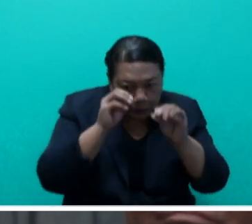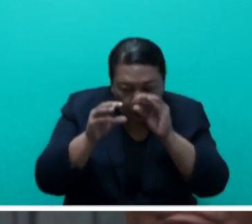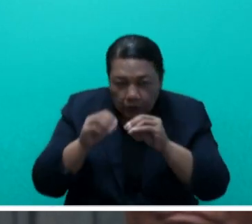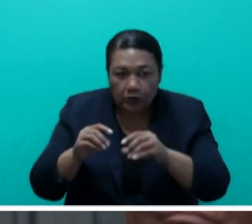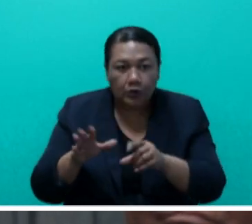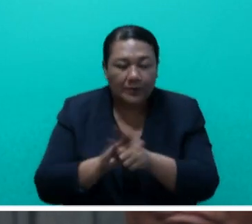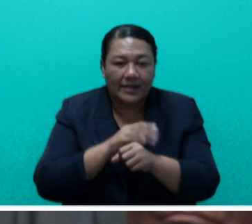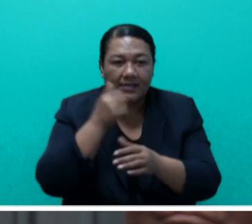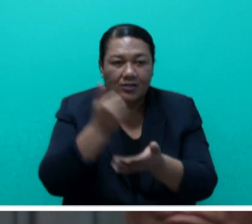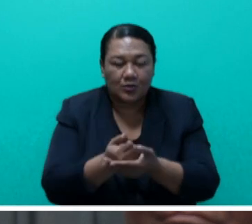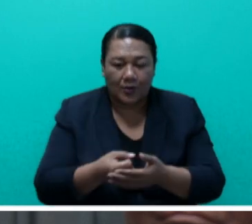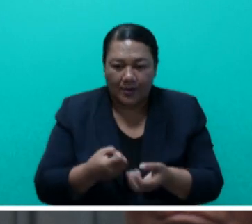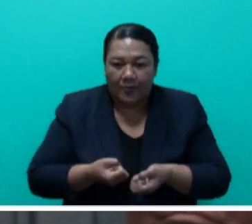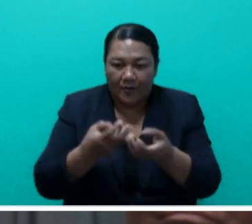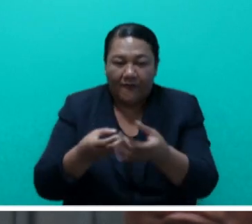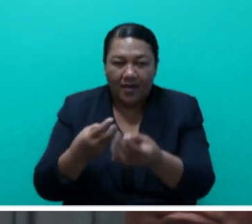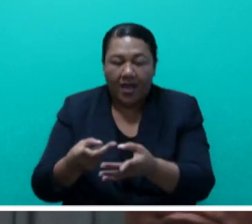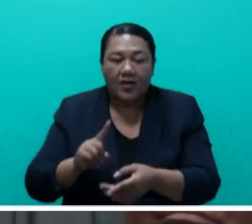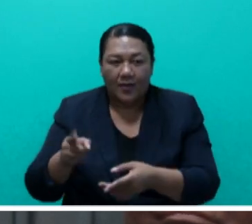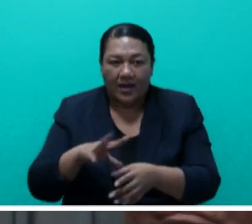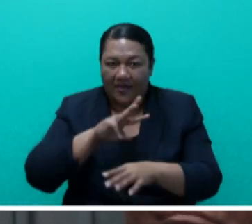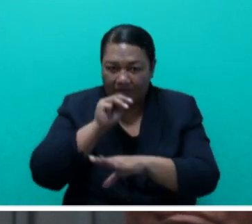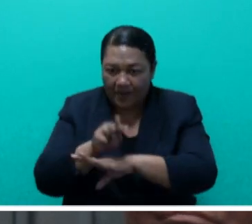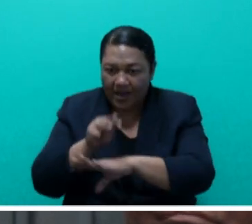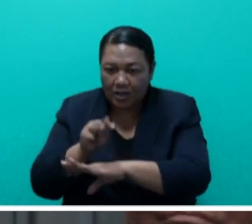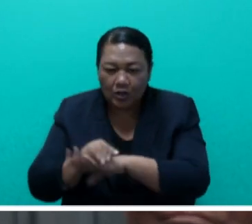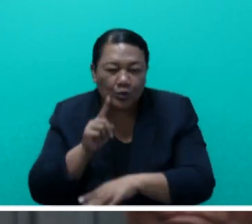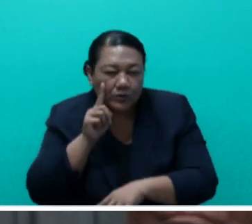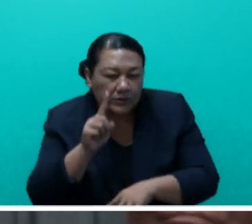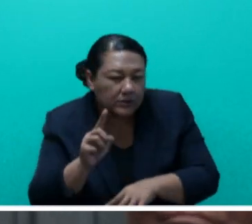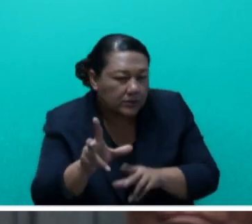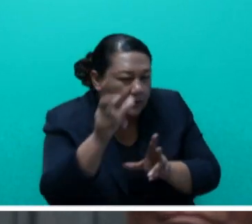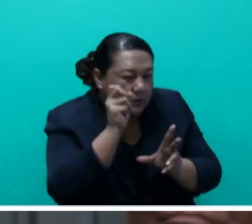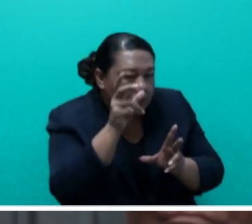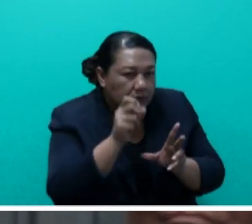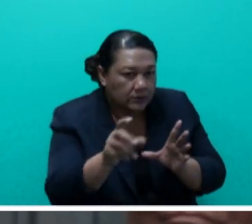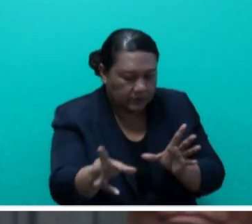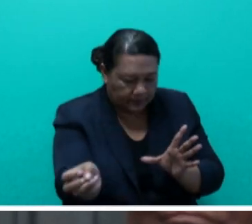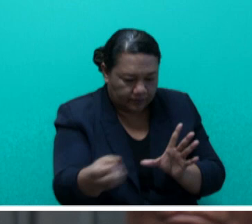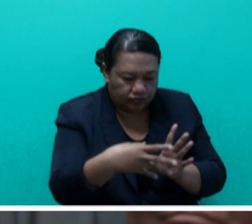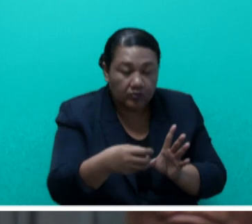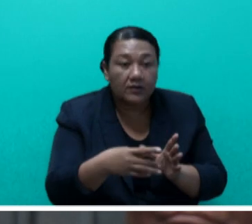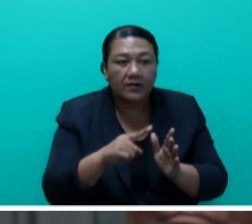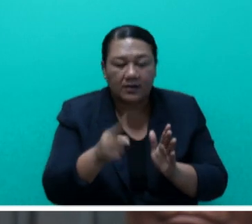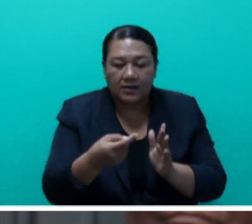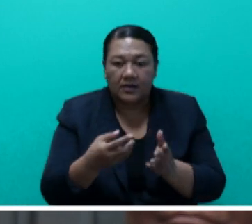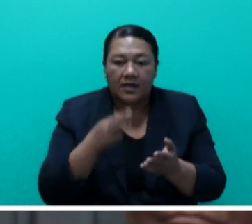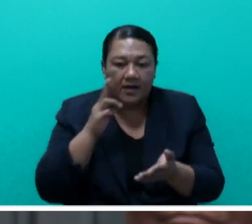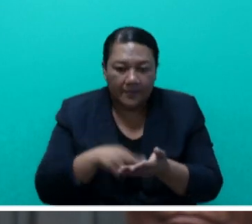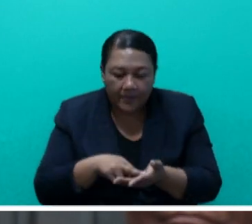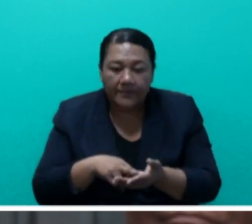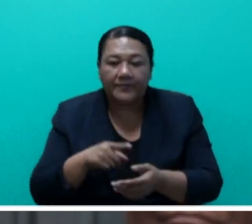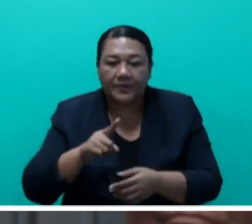our monitoring team availability to trace back survival and mortality rates to activities such as seed collection